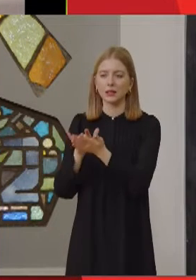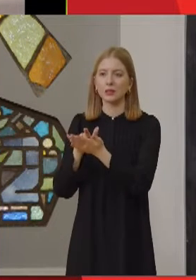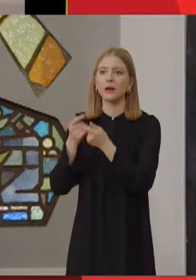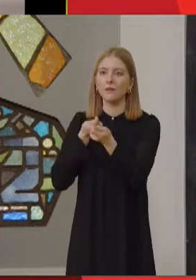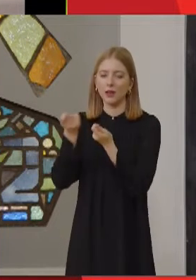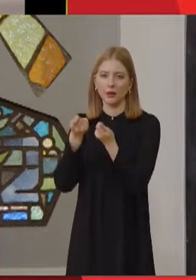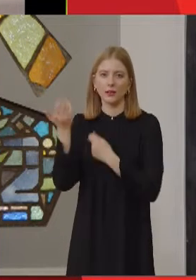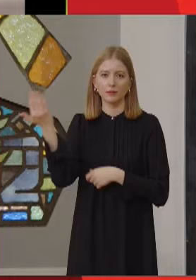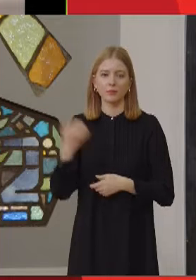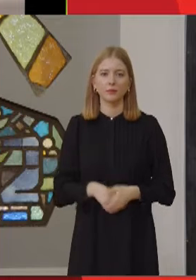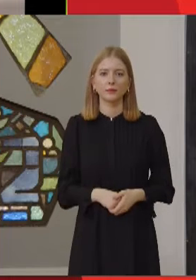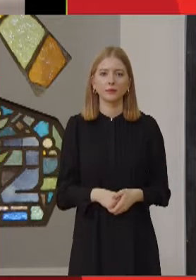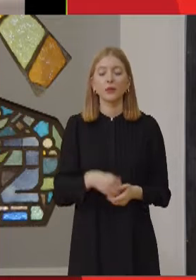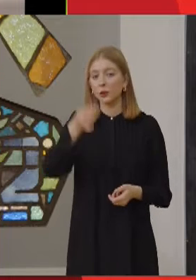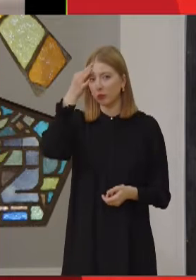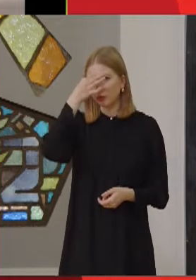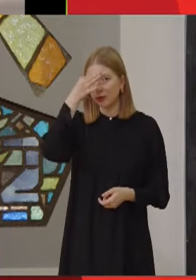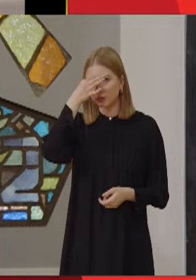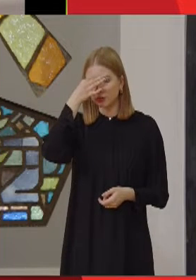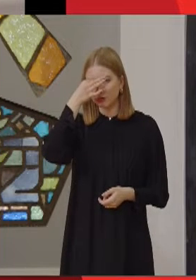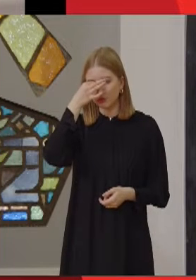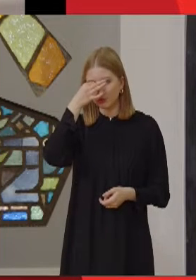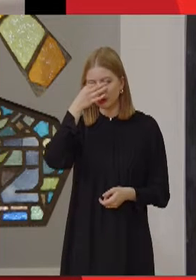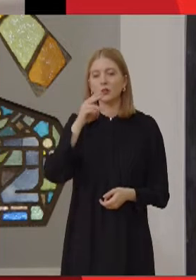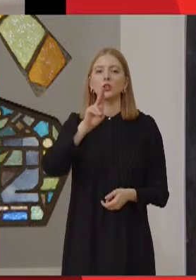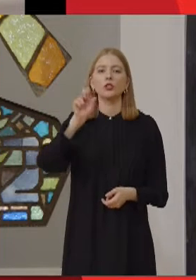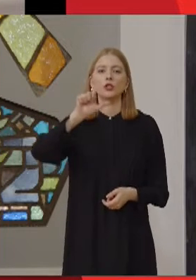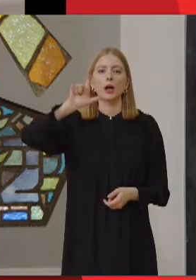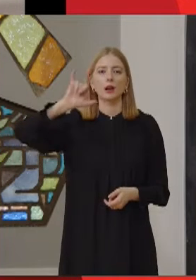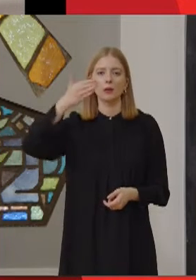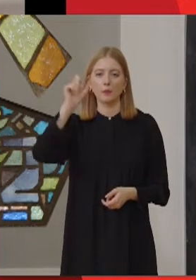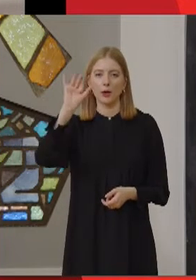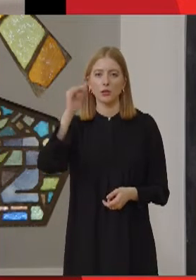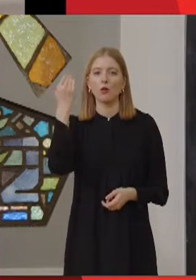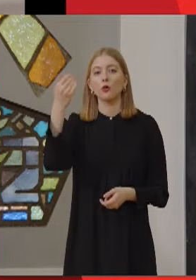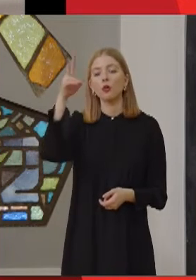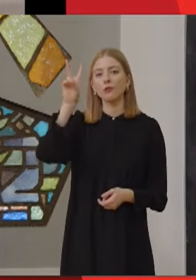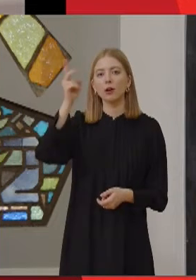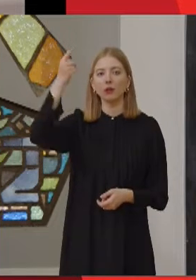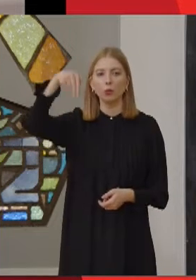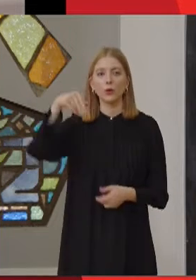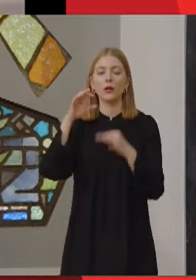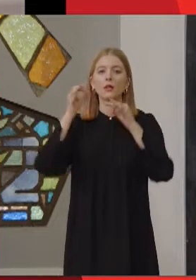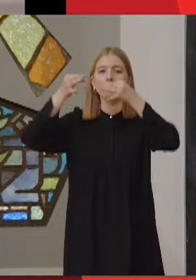of the Human Rights Center. And Professor Dainius Žalimas,